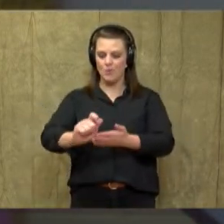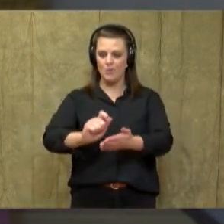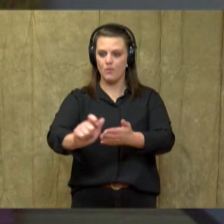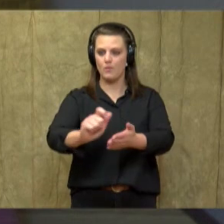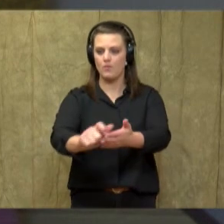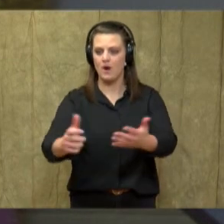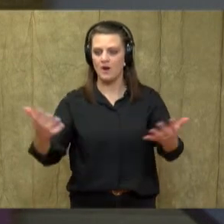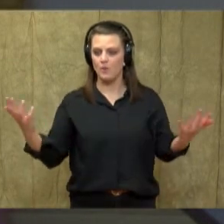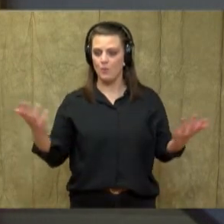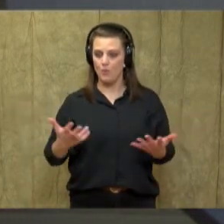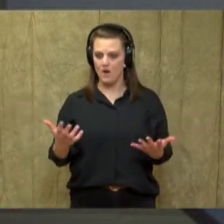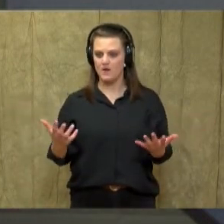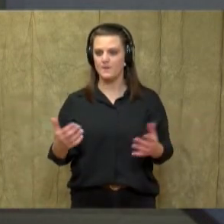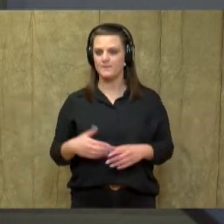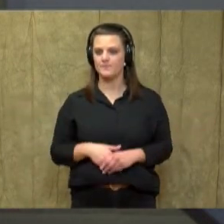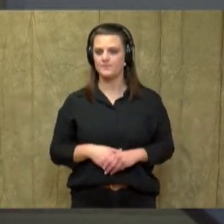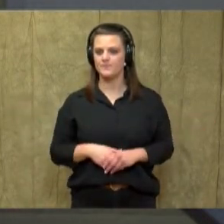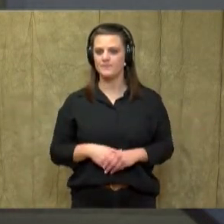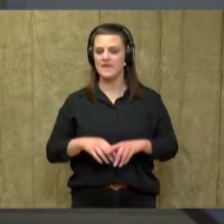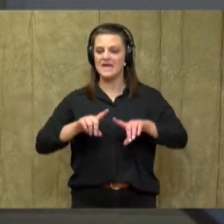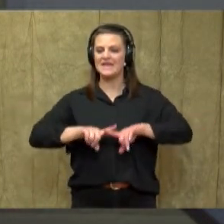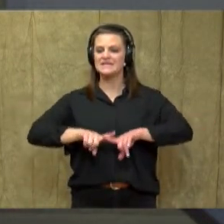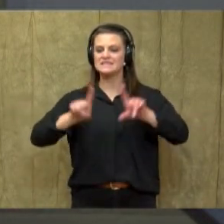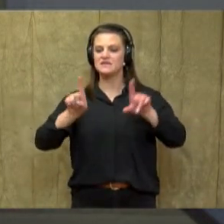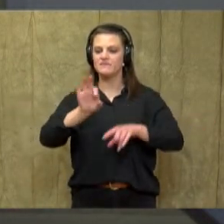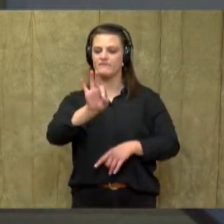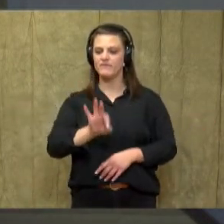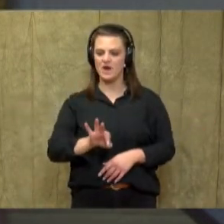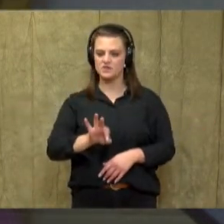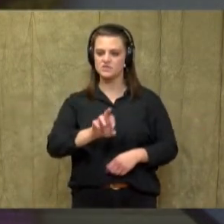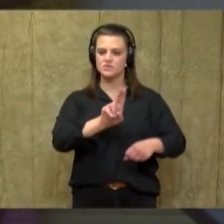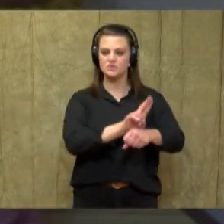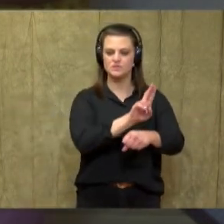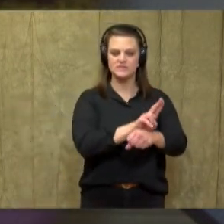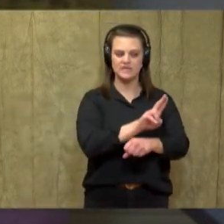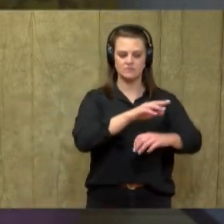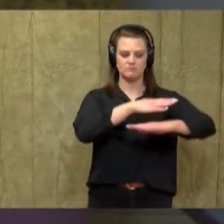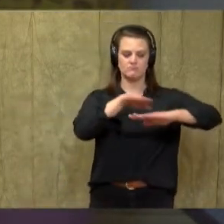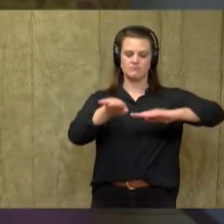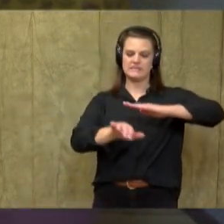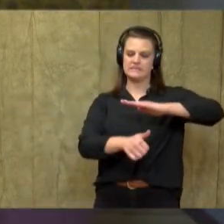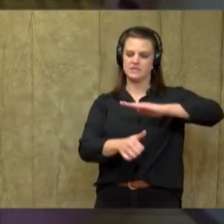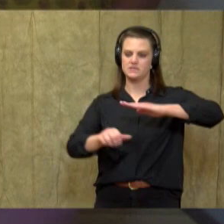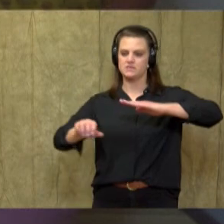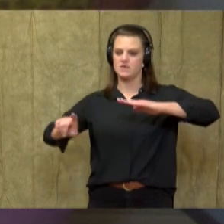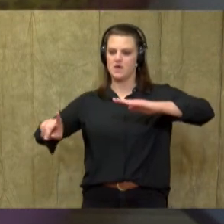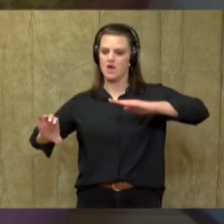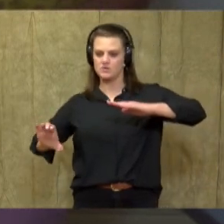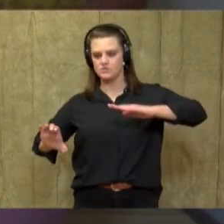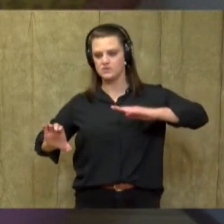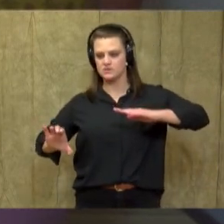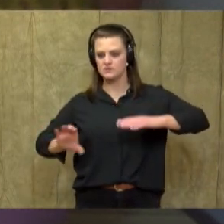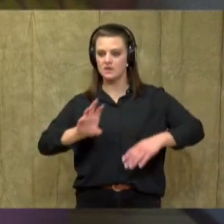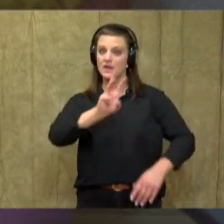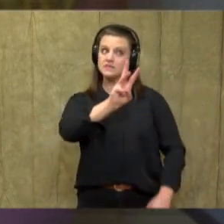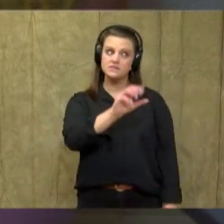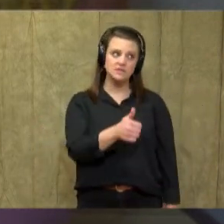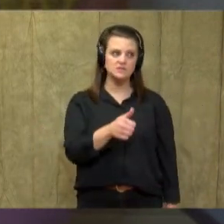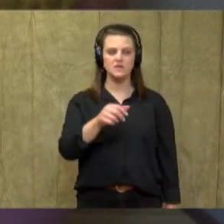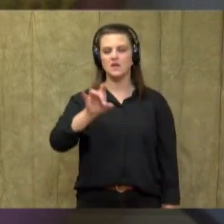kinds of different fractions with tenths or hundredths. Like I could have 6/10 for